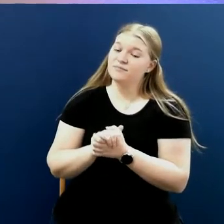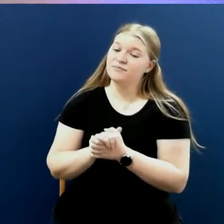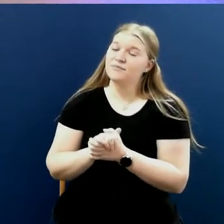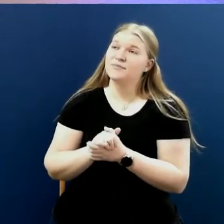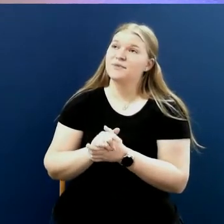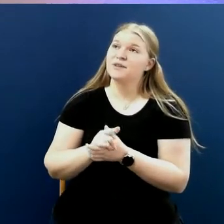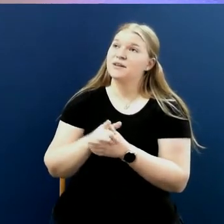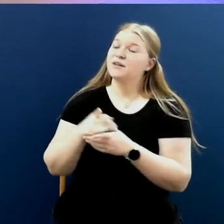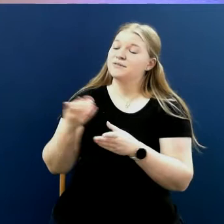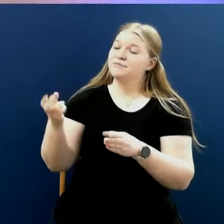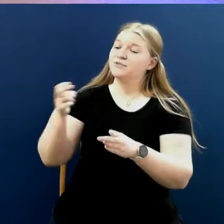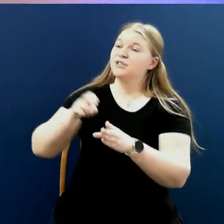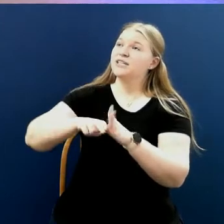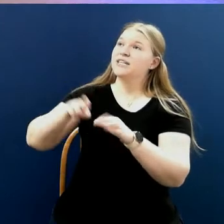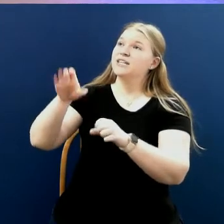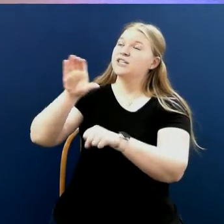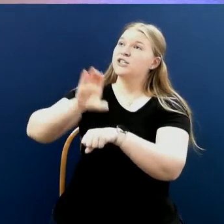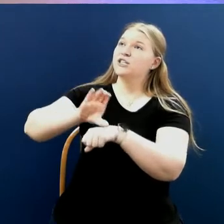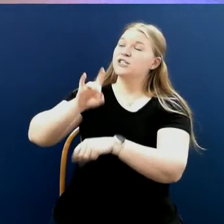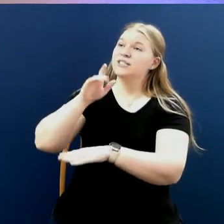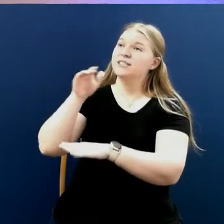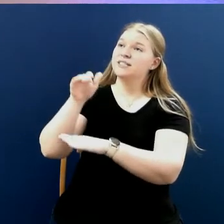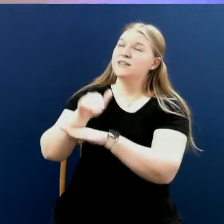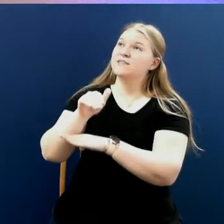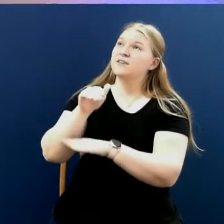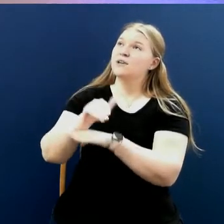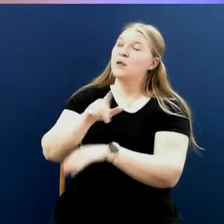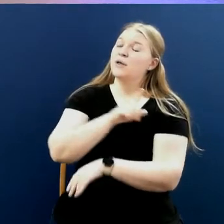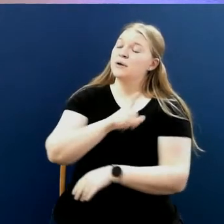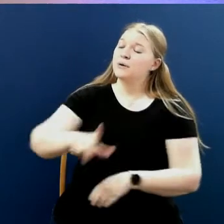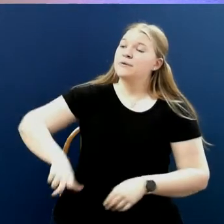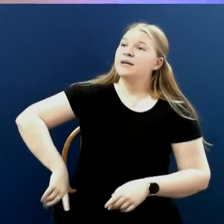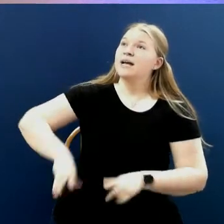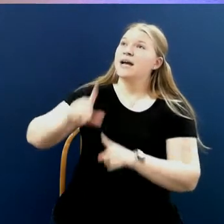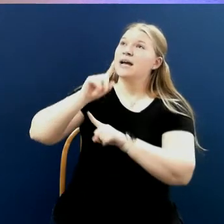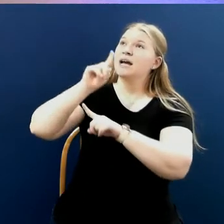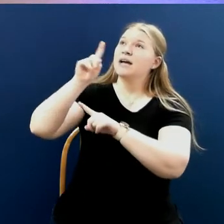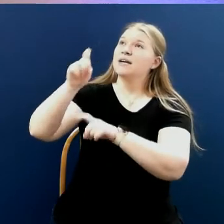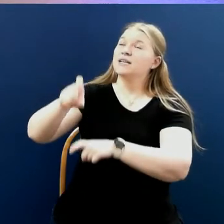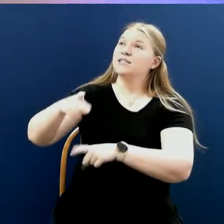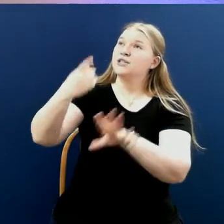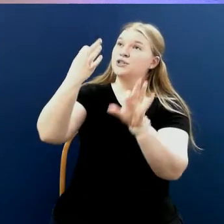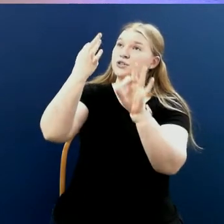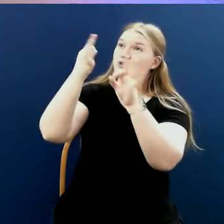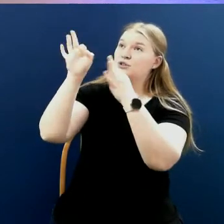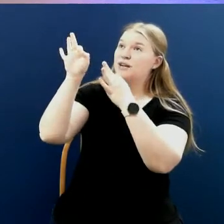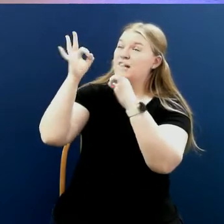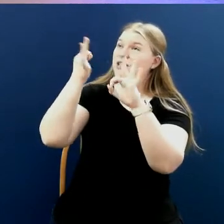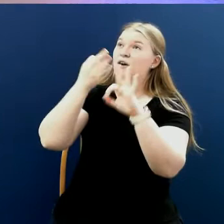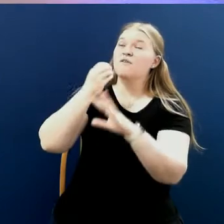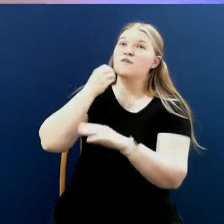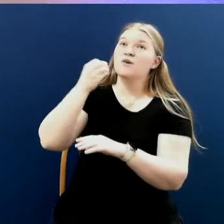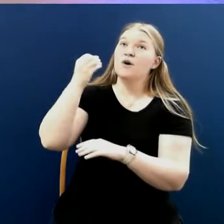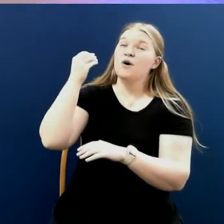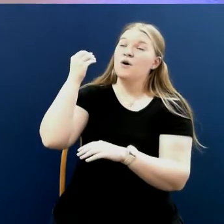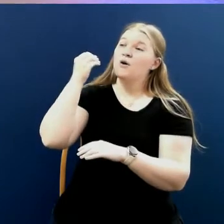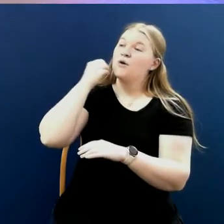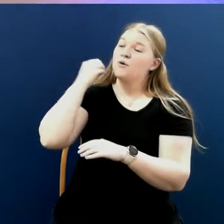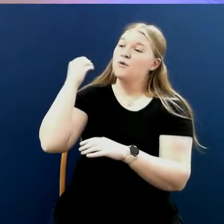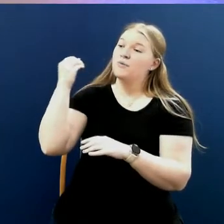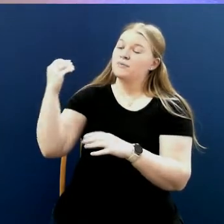church this evening. Lord, we ask that the distractions of our home environments be lifted